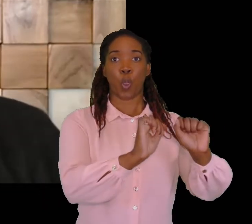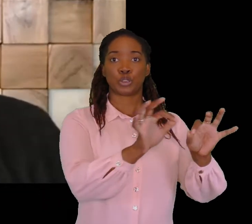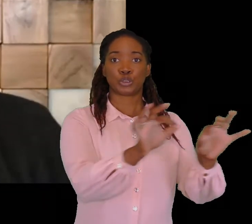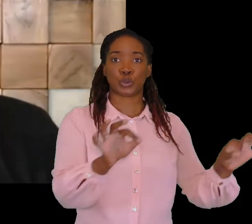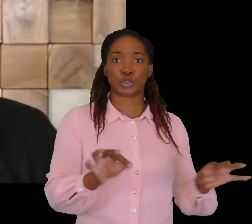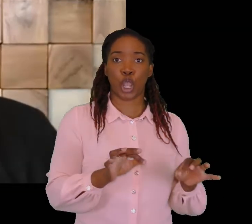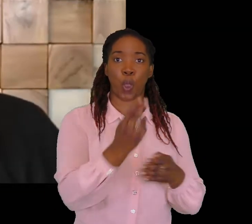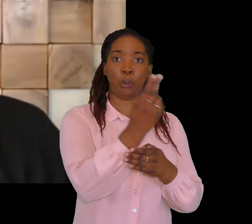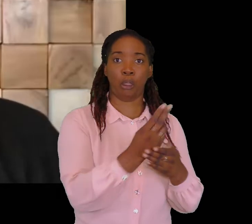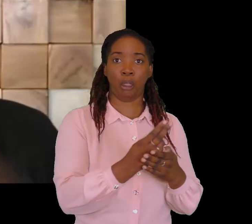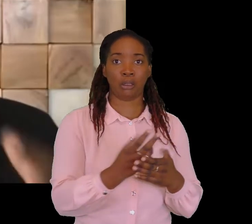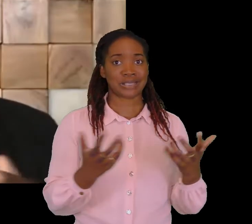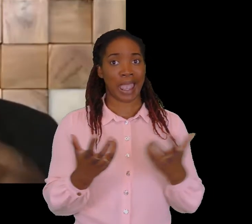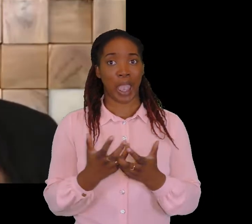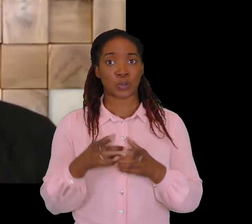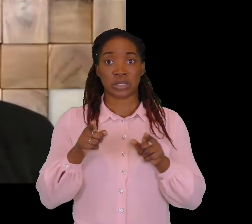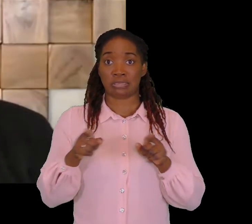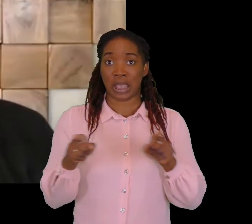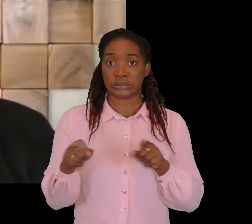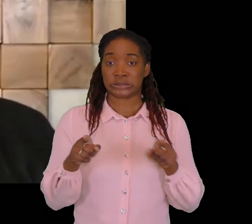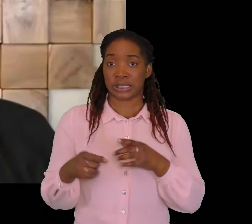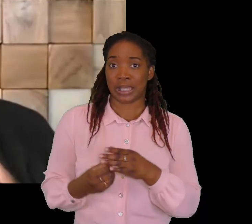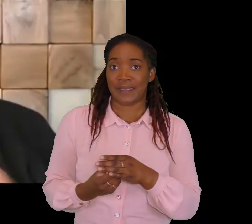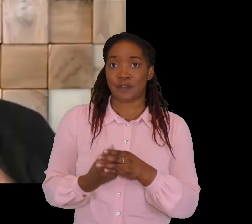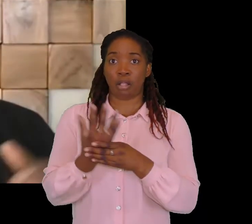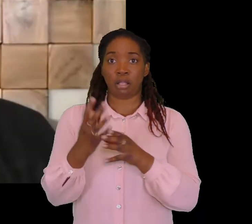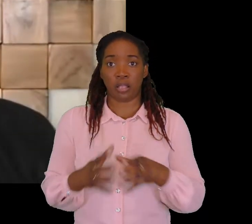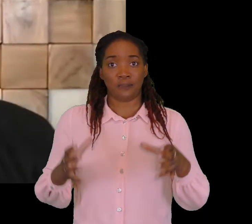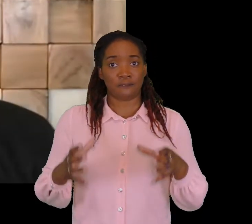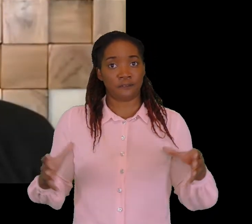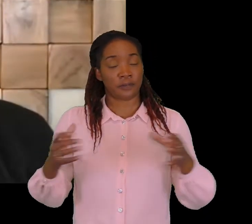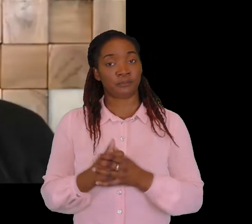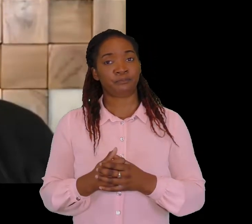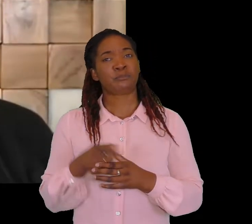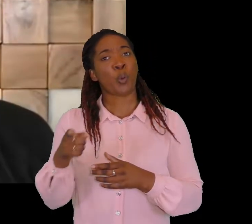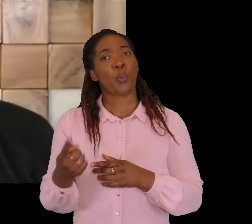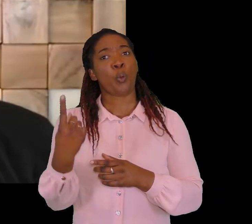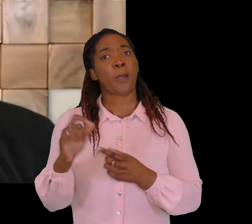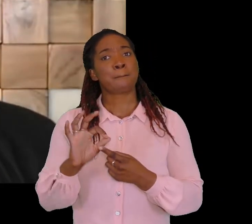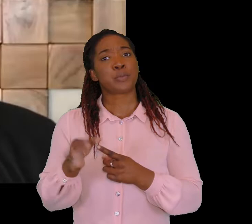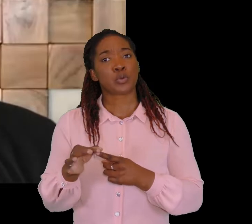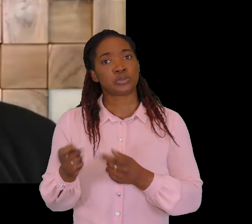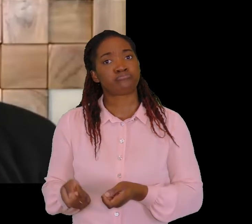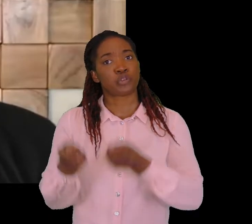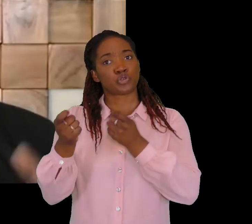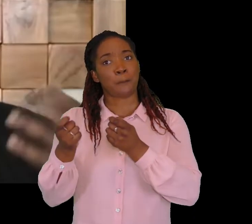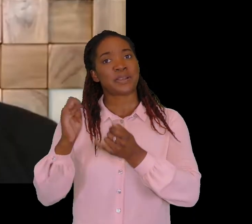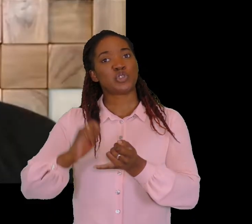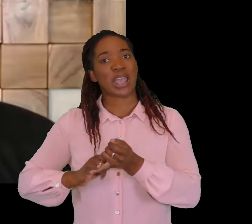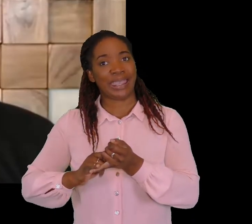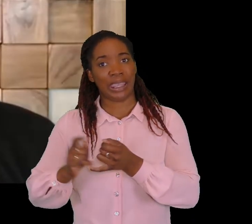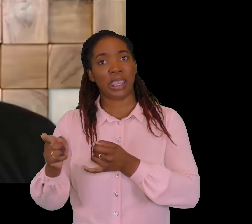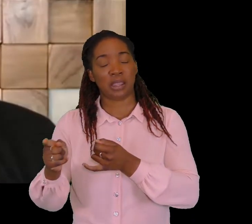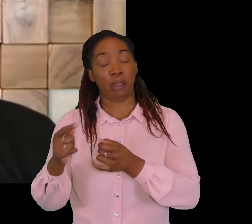that evolve from your studio practice? And I'm just thinking about, for example, I mean, one of the points you made, Shaheen, which I think is well made and which is something that